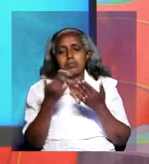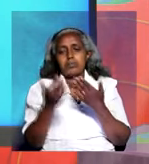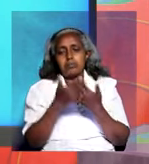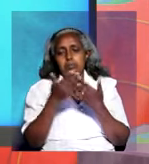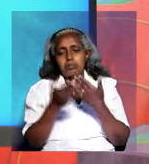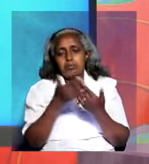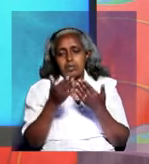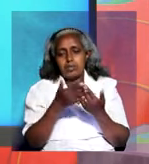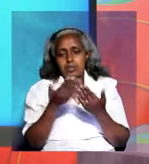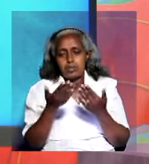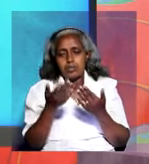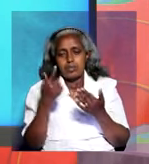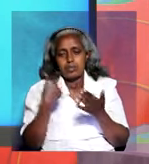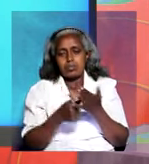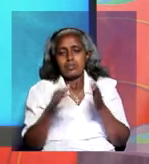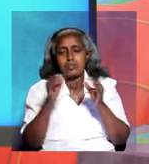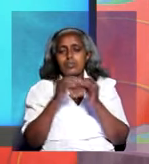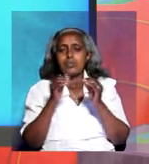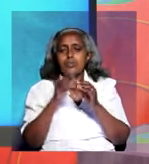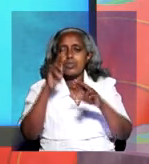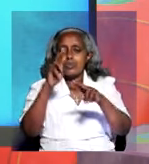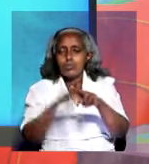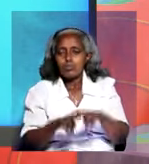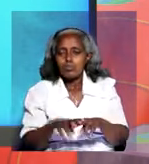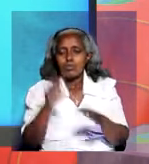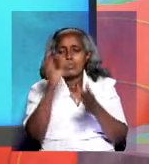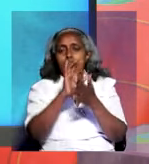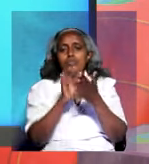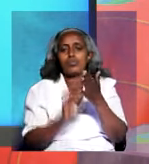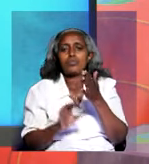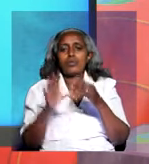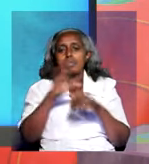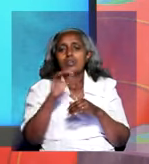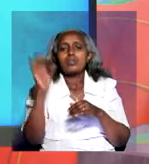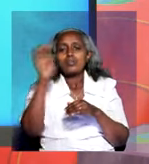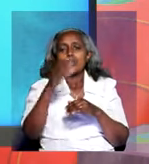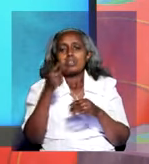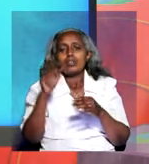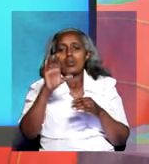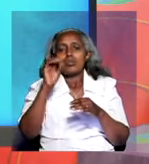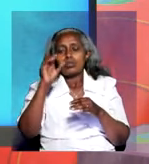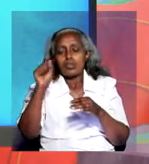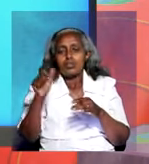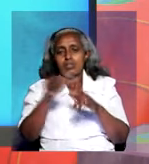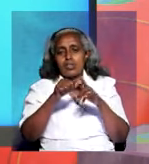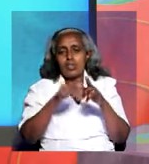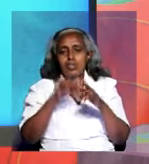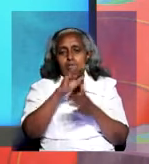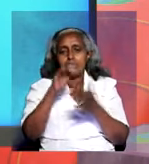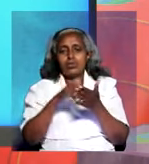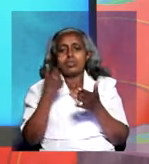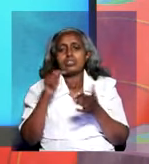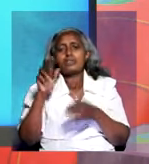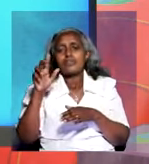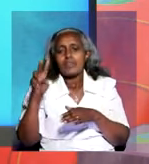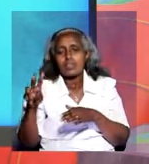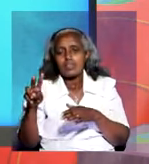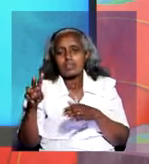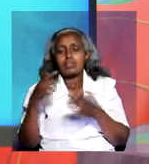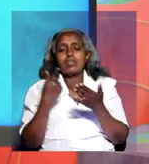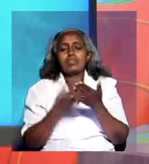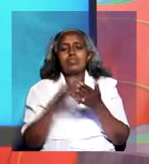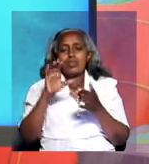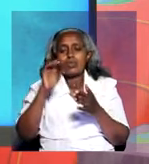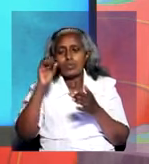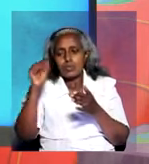simply, since we have these numbers, you put on the formula, you can find the cosine of the angle between the vectors. So the